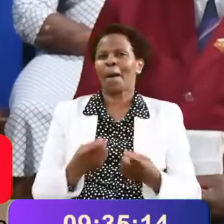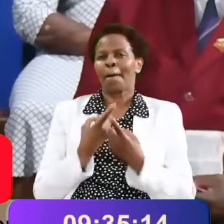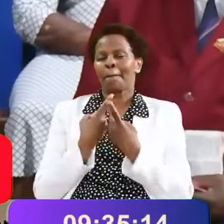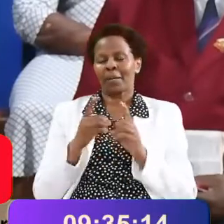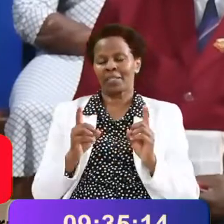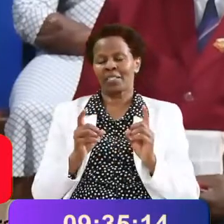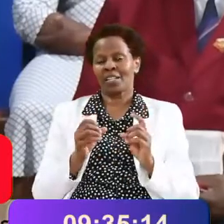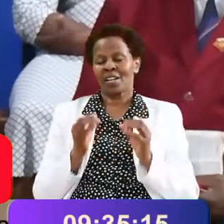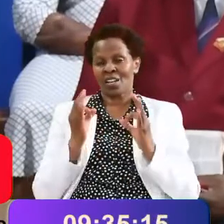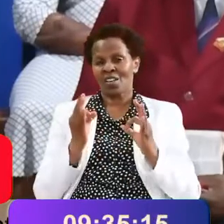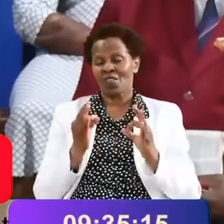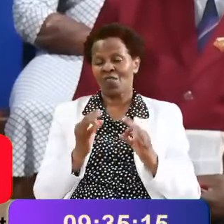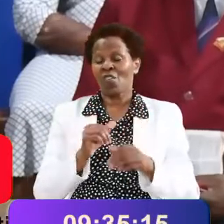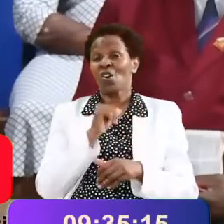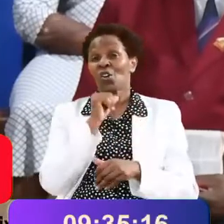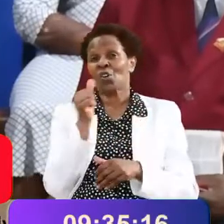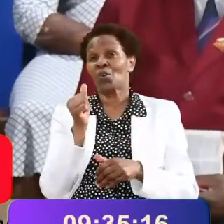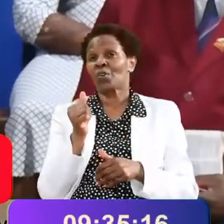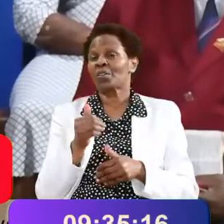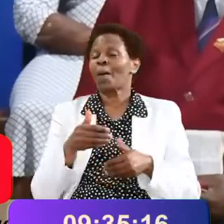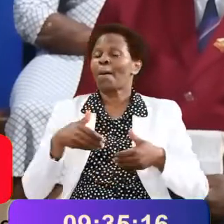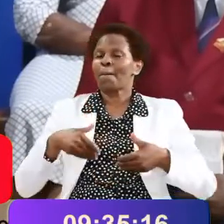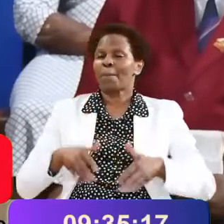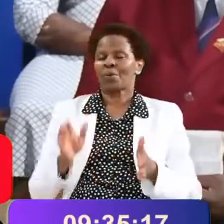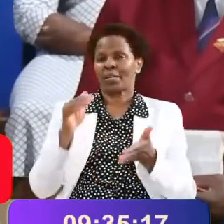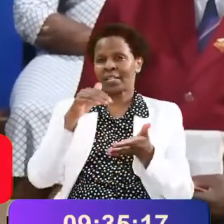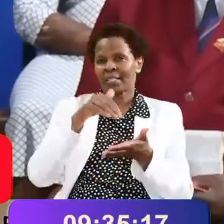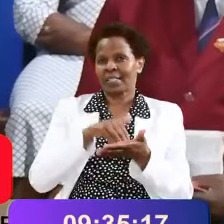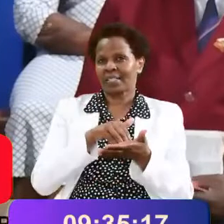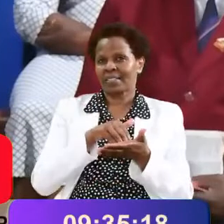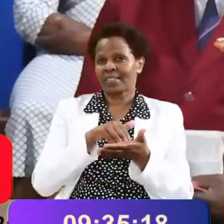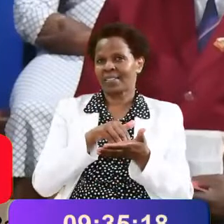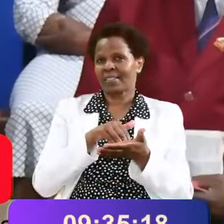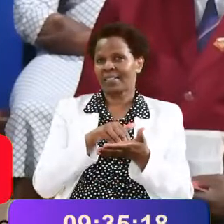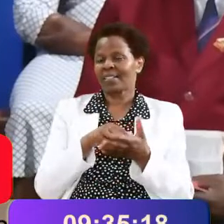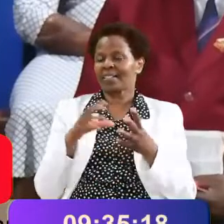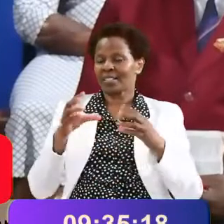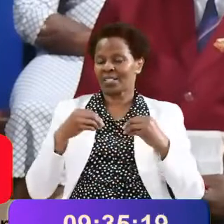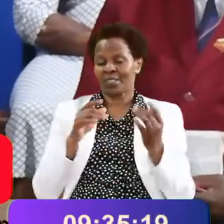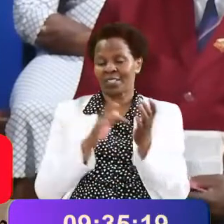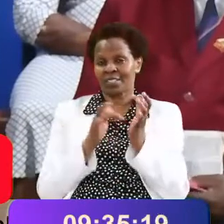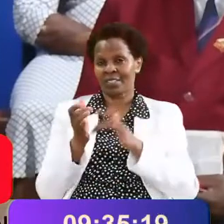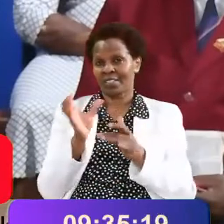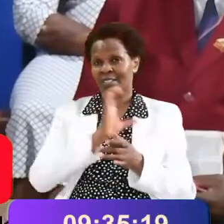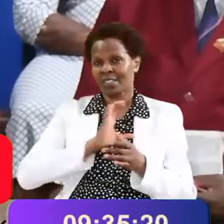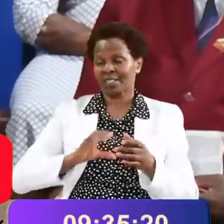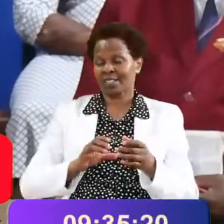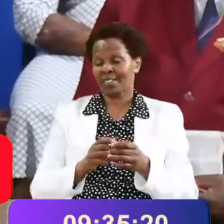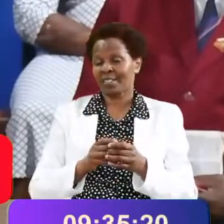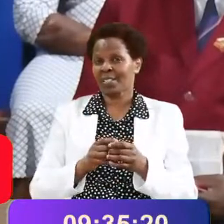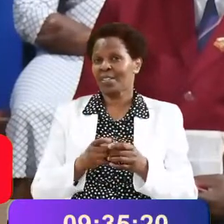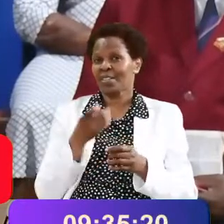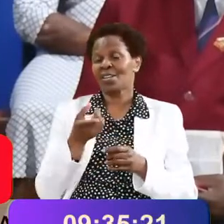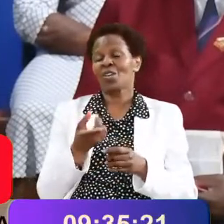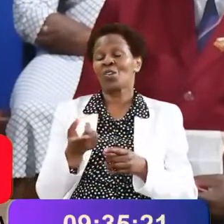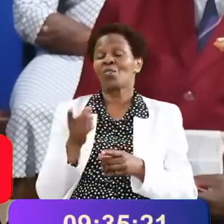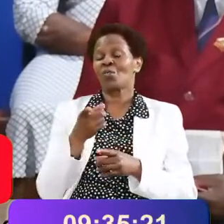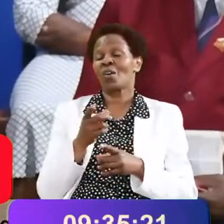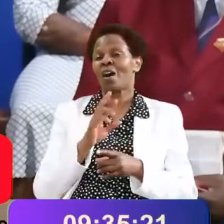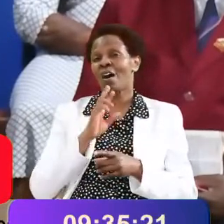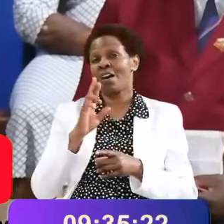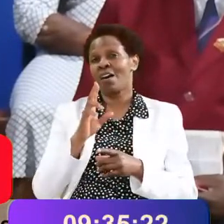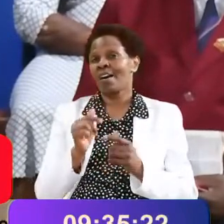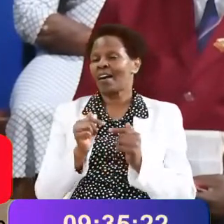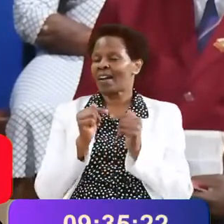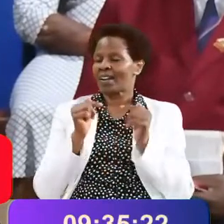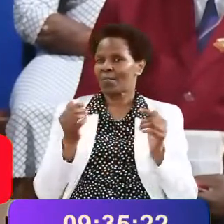born again, you have not accepted to be reconciled to God. And if you are not reconciled to God, then you are an enemy